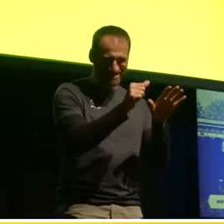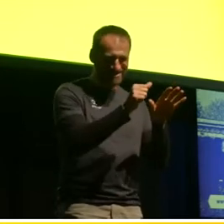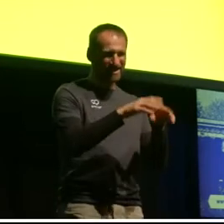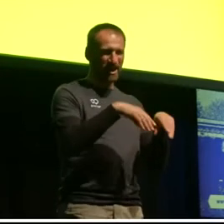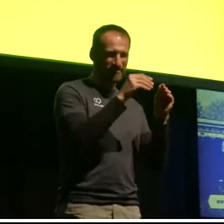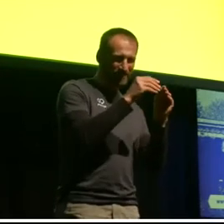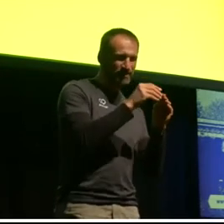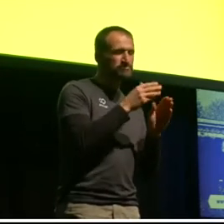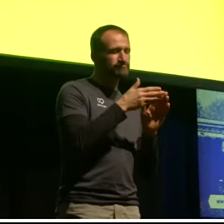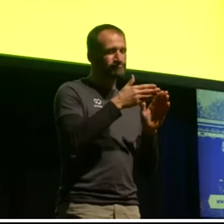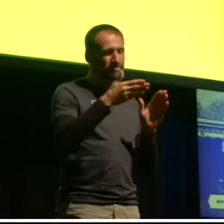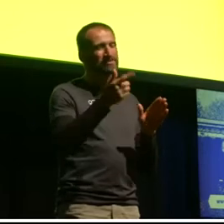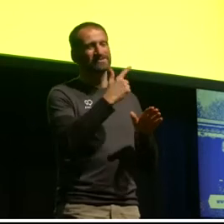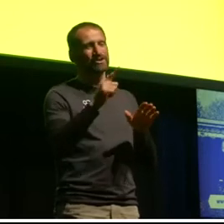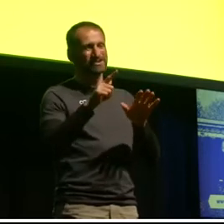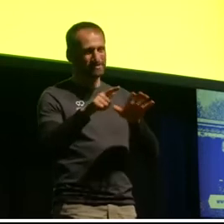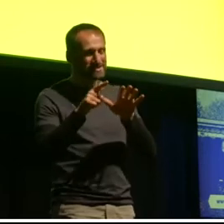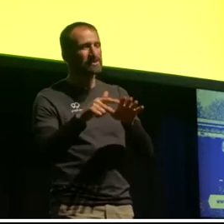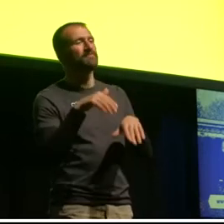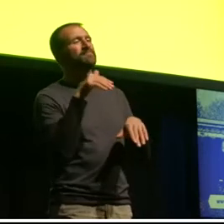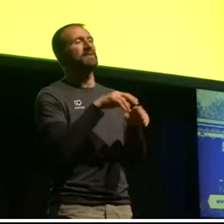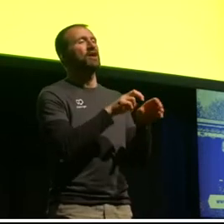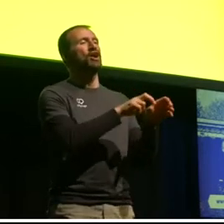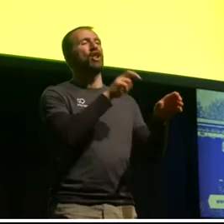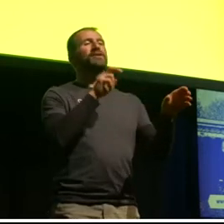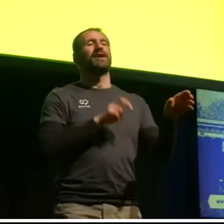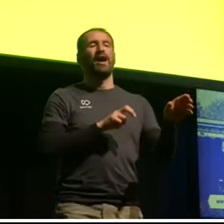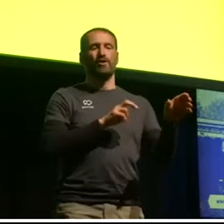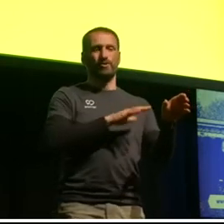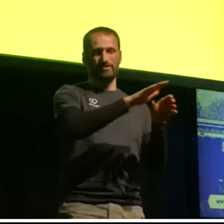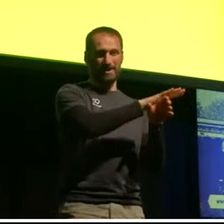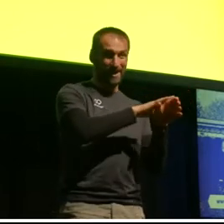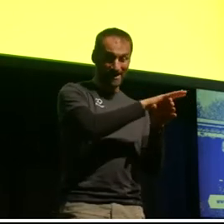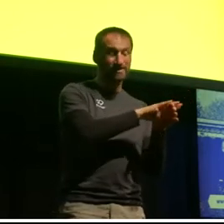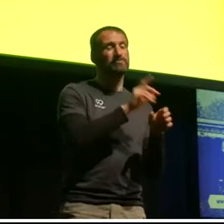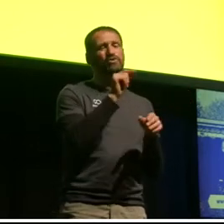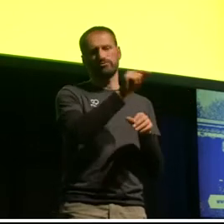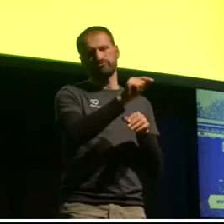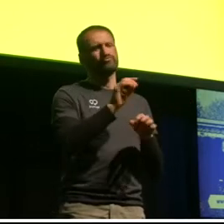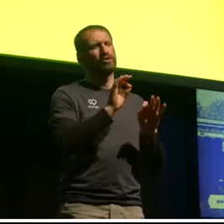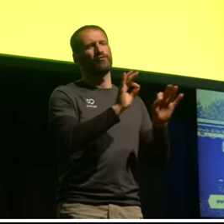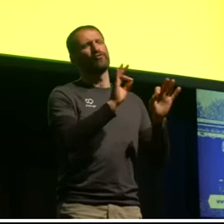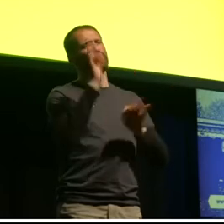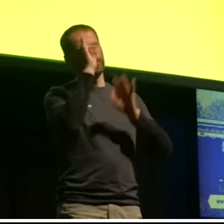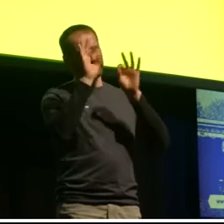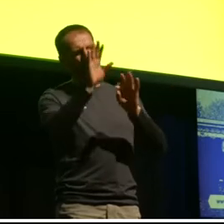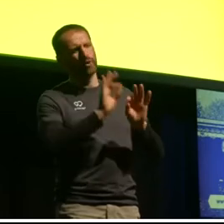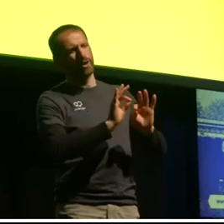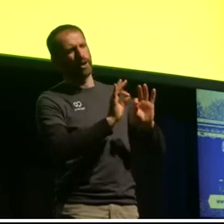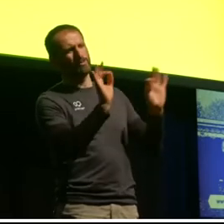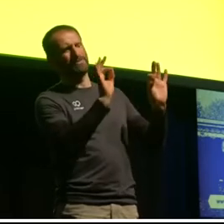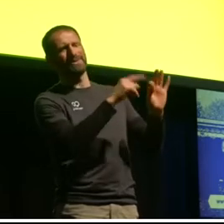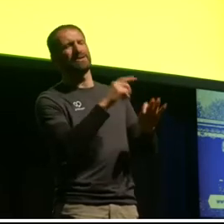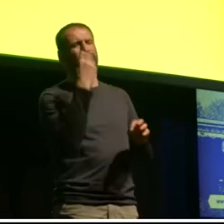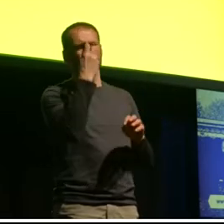2017. To have a locked out area. So this is just improved for Google and search engines. It needs